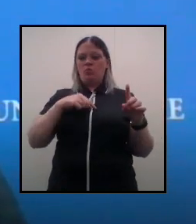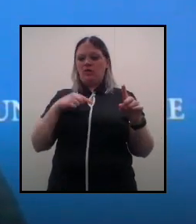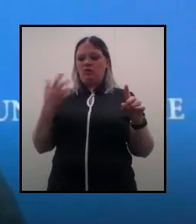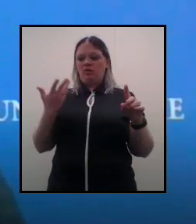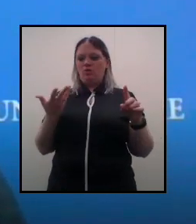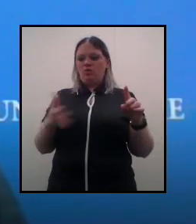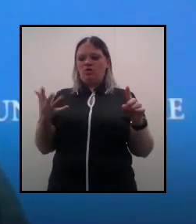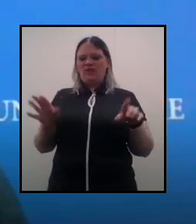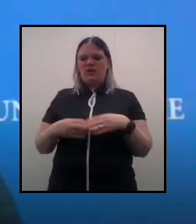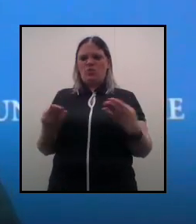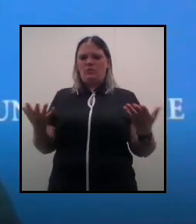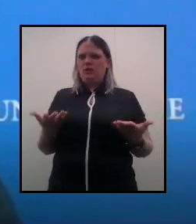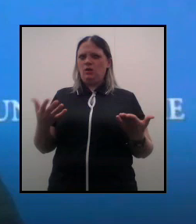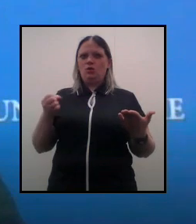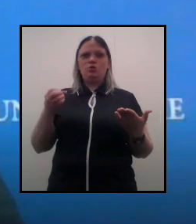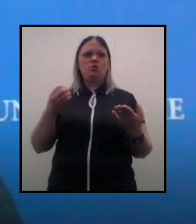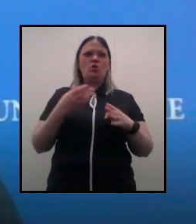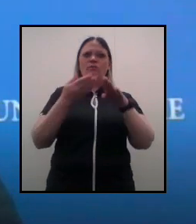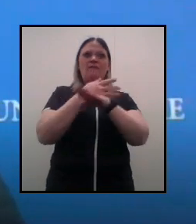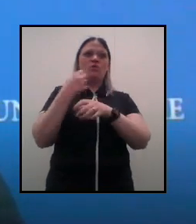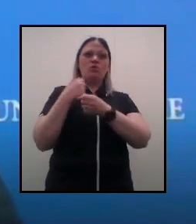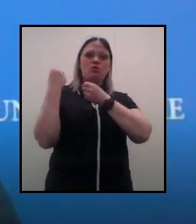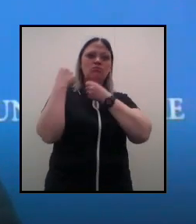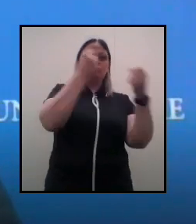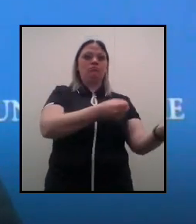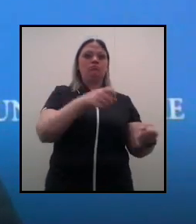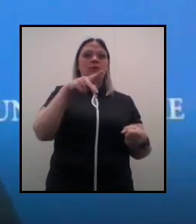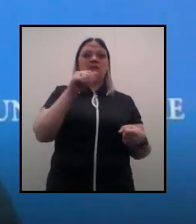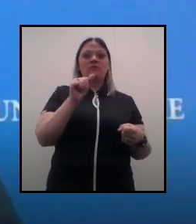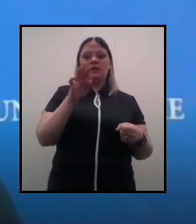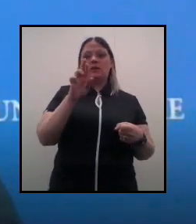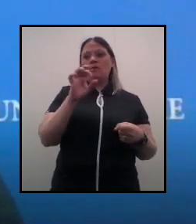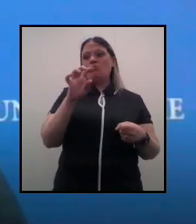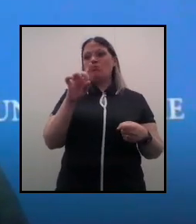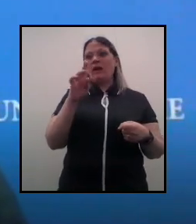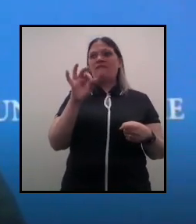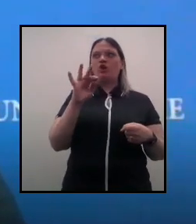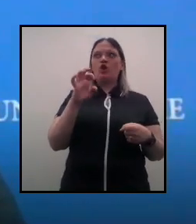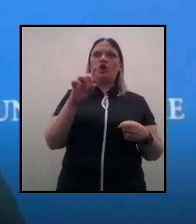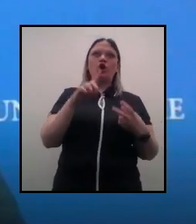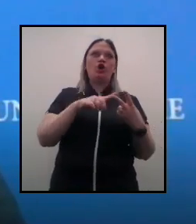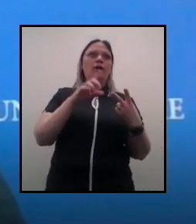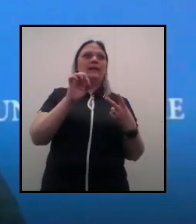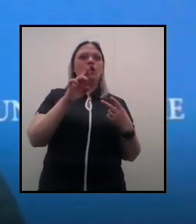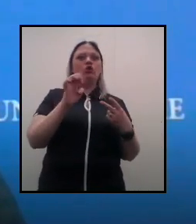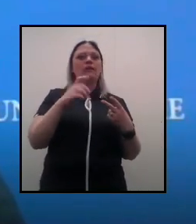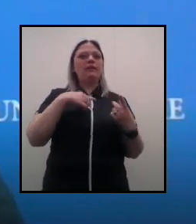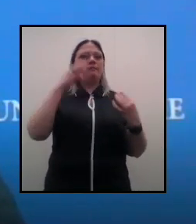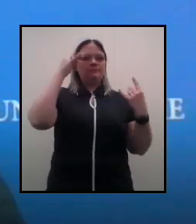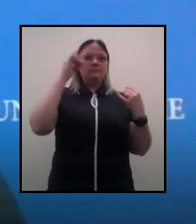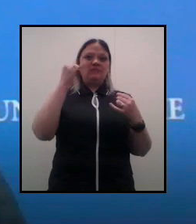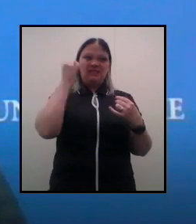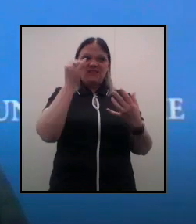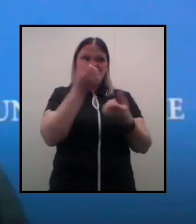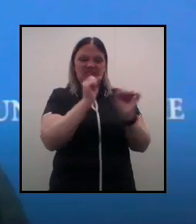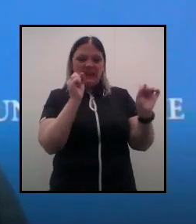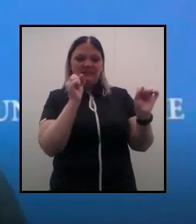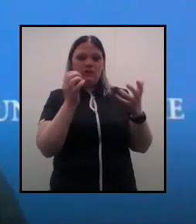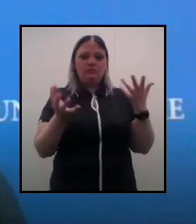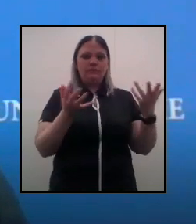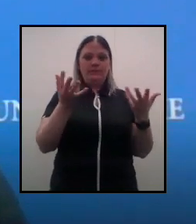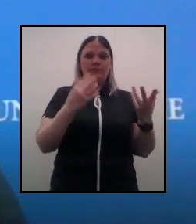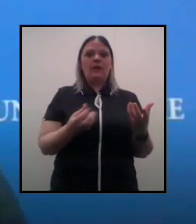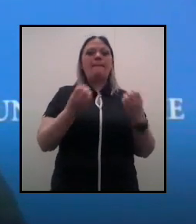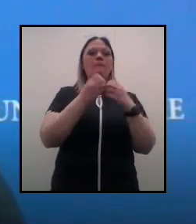would be, before you take a travel down to Pennsylvania, whether it's Bradford or Erie, you might want to think about whether it's safe to do that, and